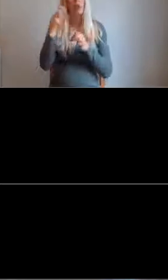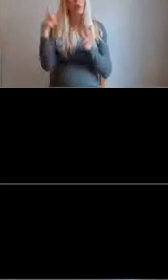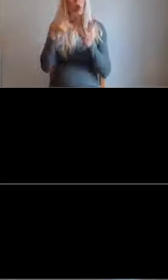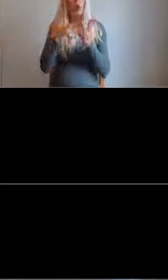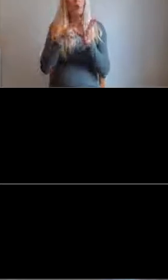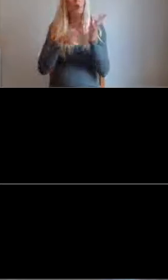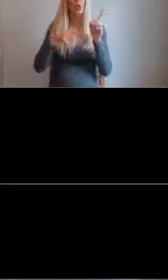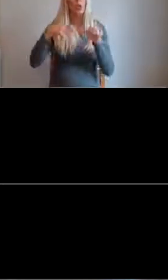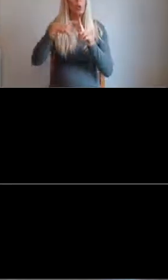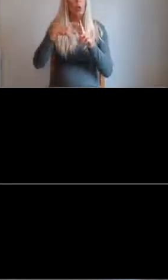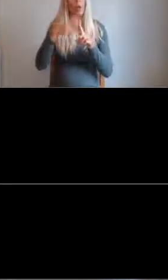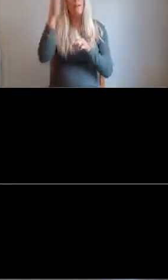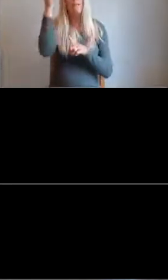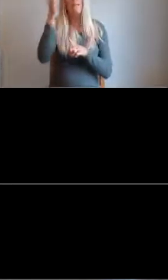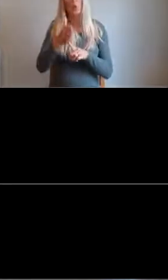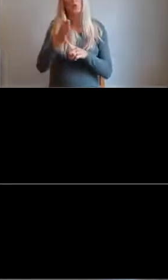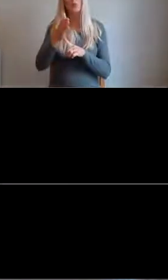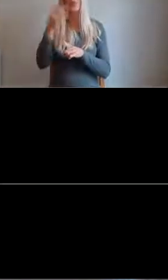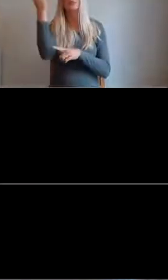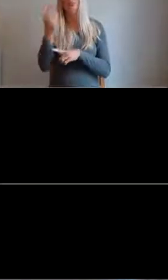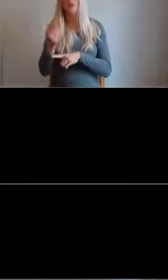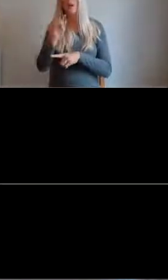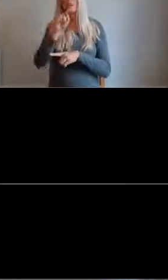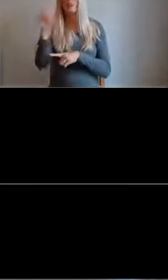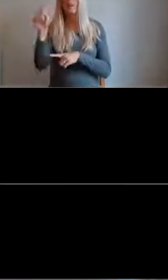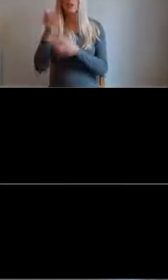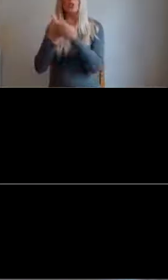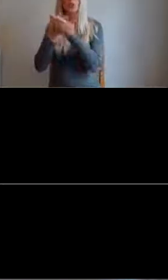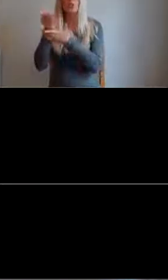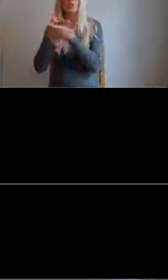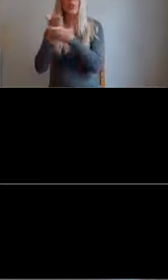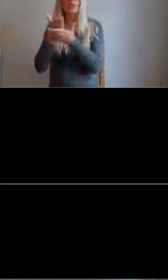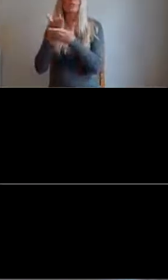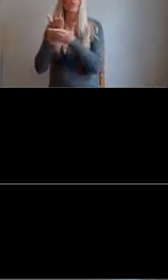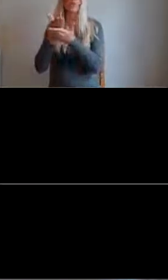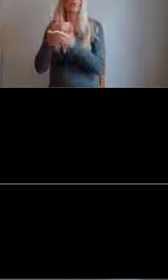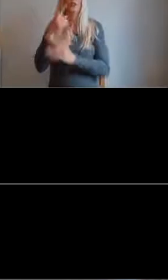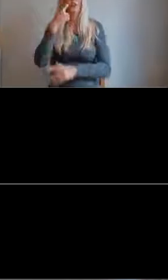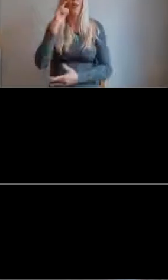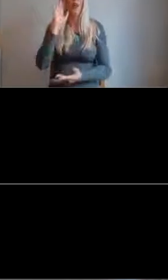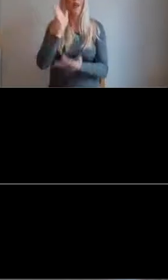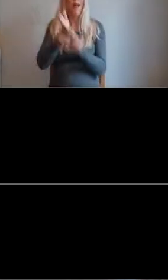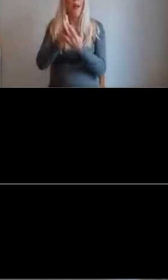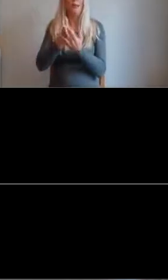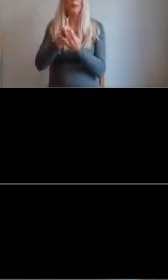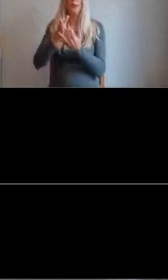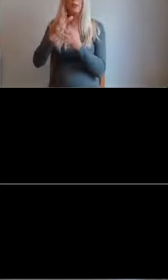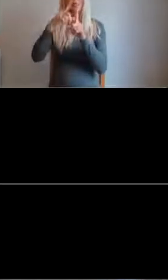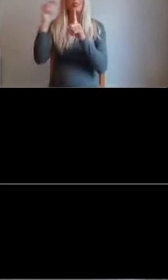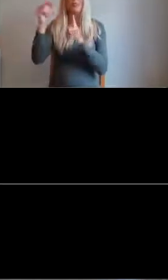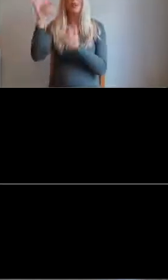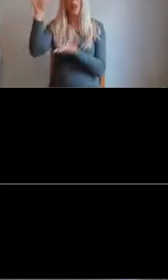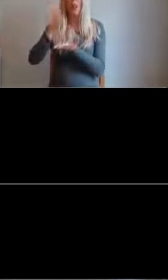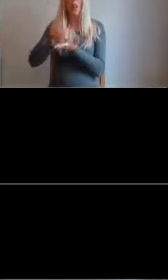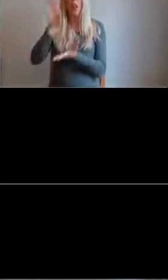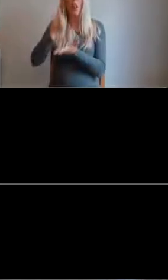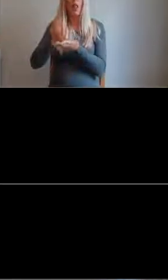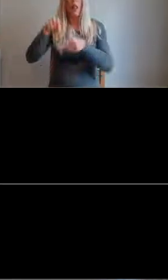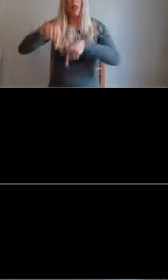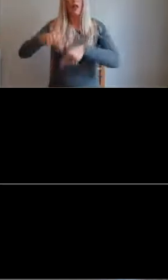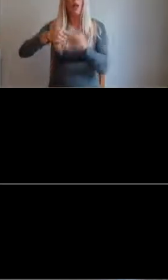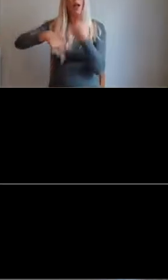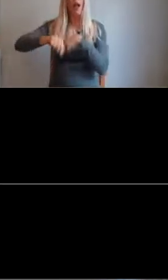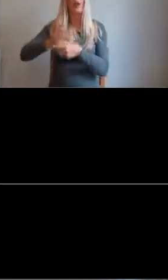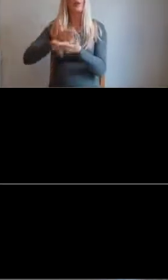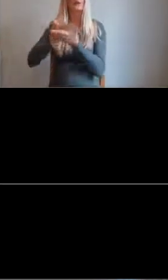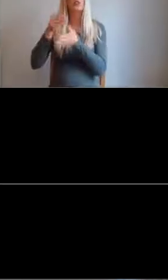www.lowerthamescrossing.co.uk/design-consultation. And there you can also access a digital copy of the guide to this consultation, as well as a host